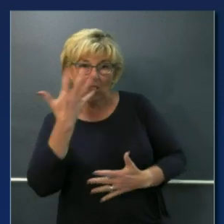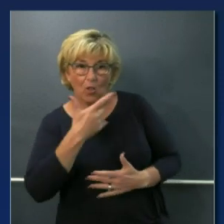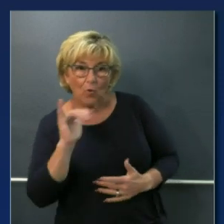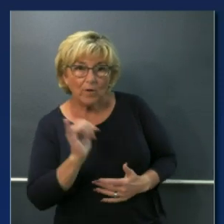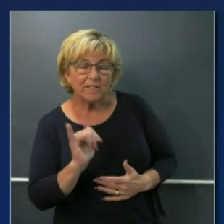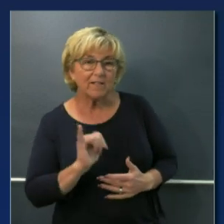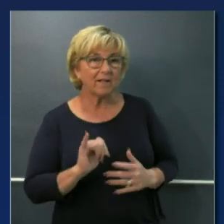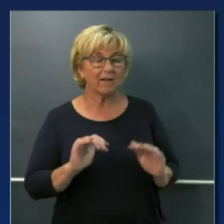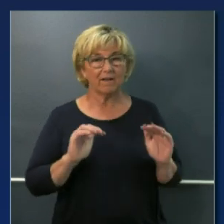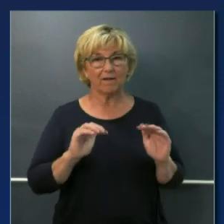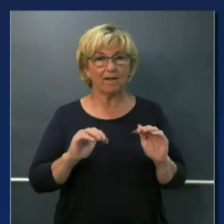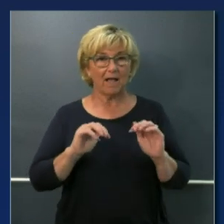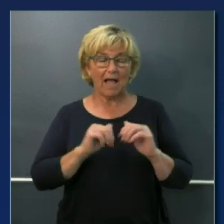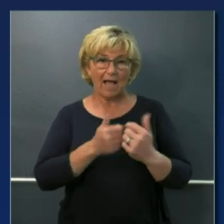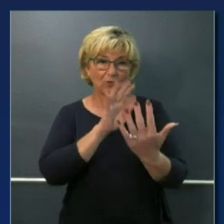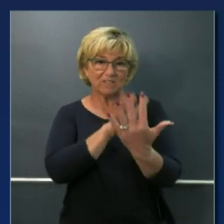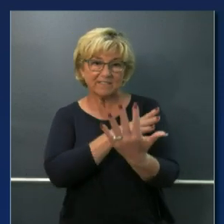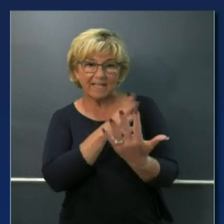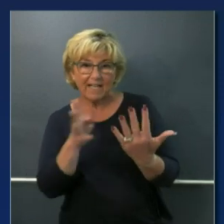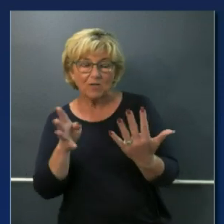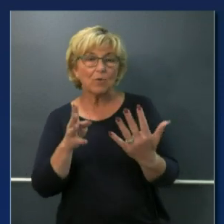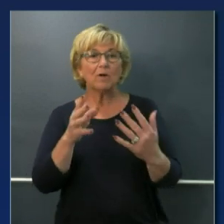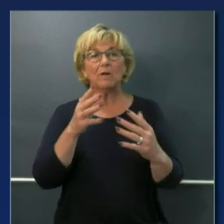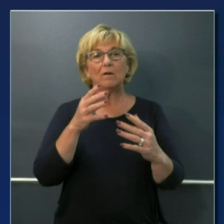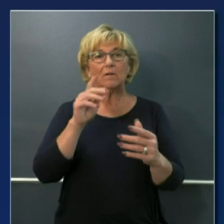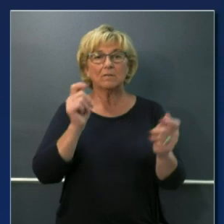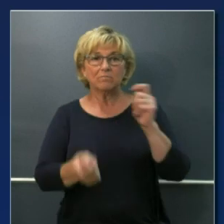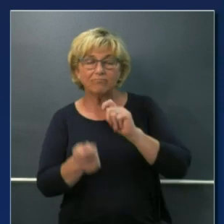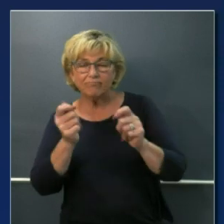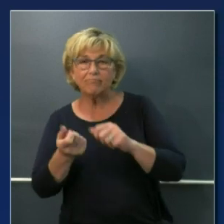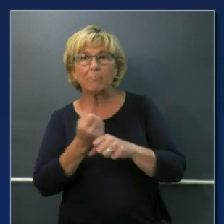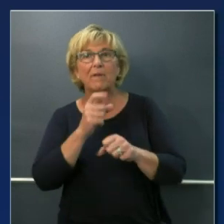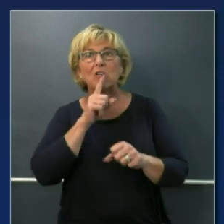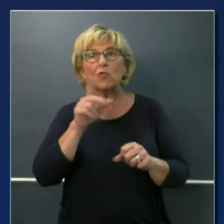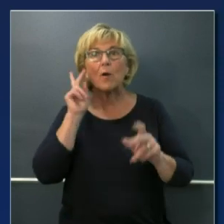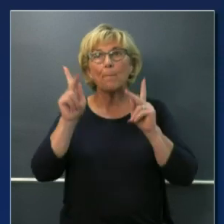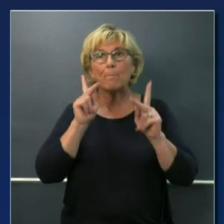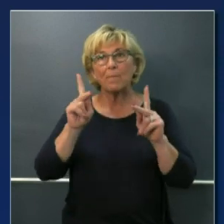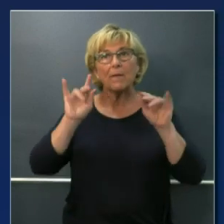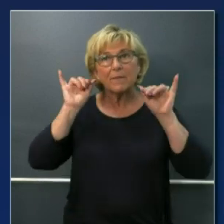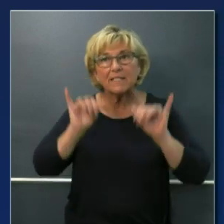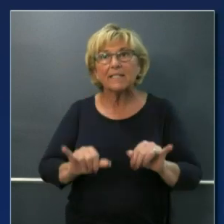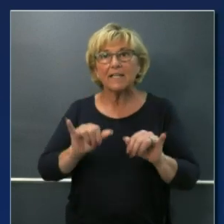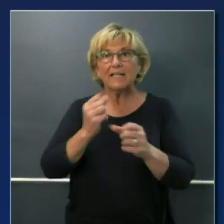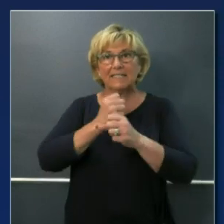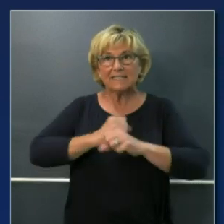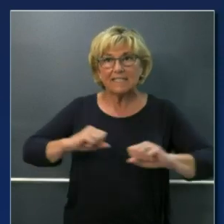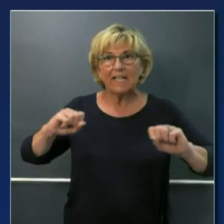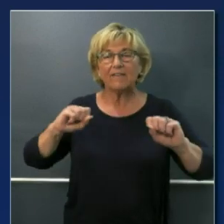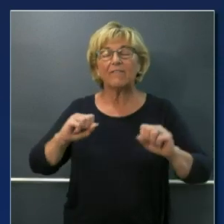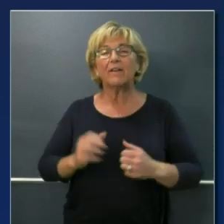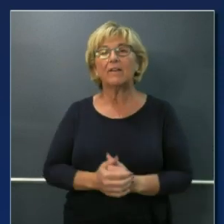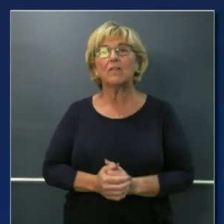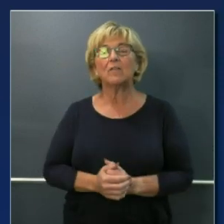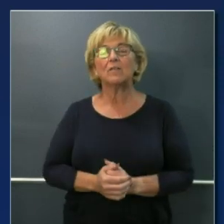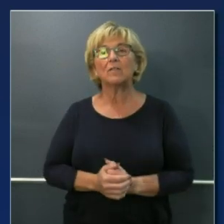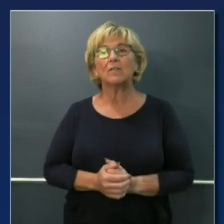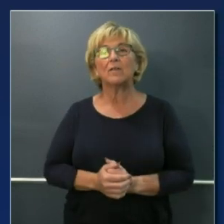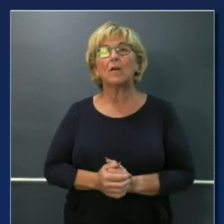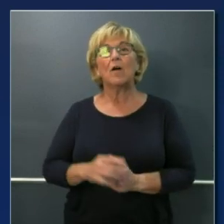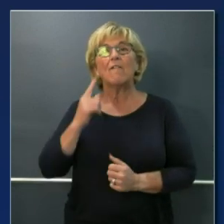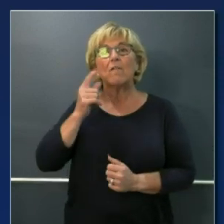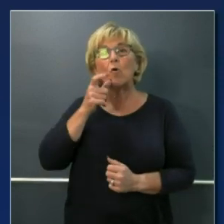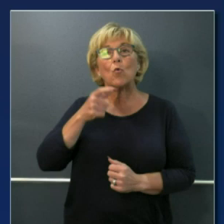changing workflows to make sure that people are safe. We're going to make sure that we enhance our safety net for our